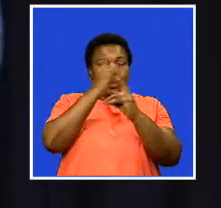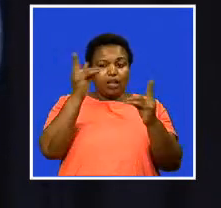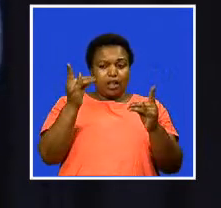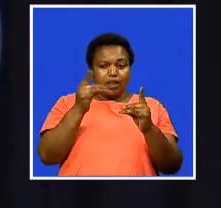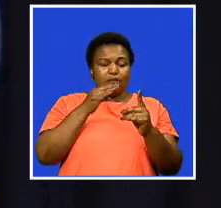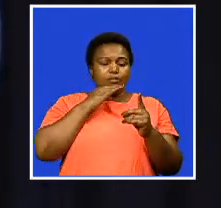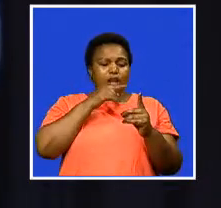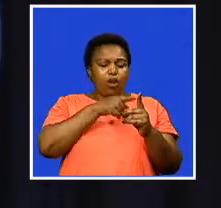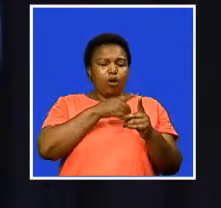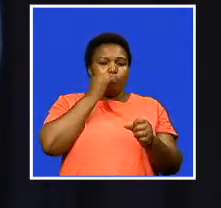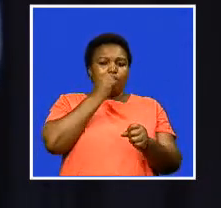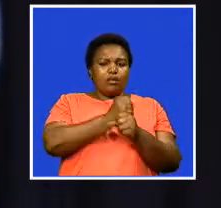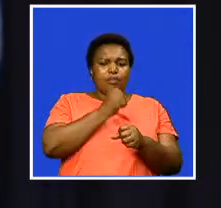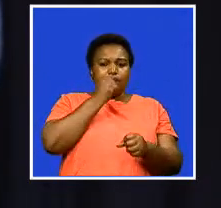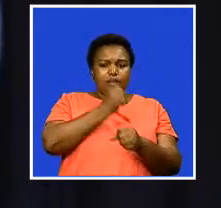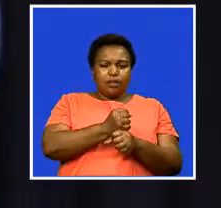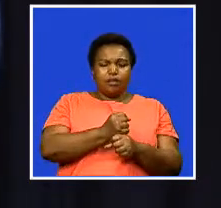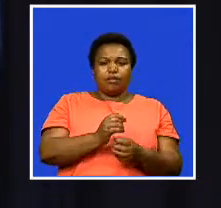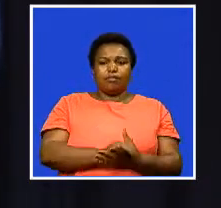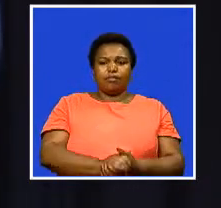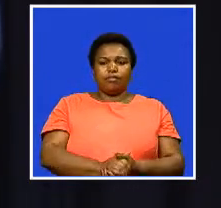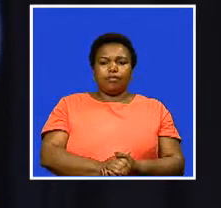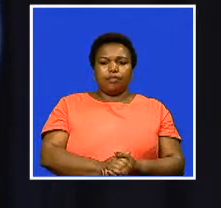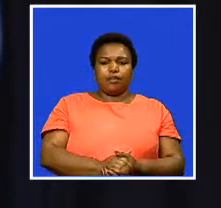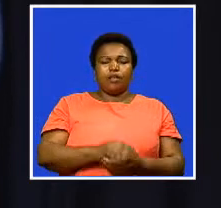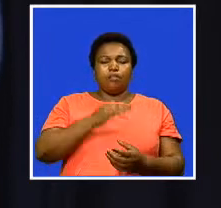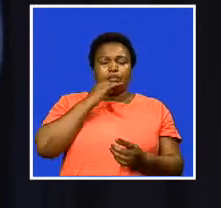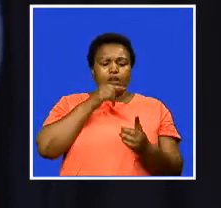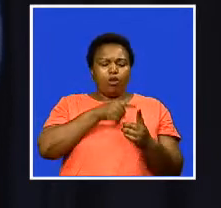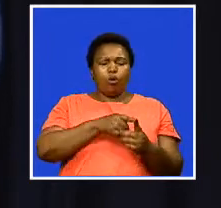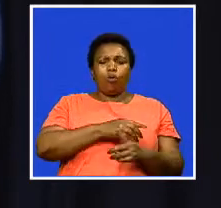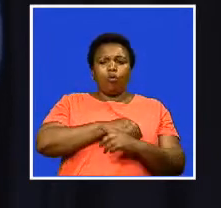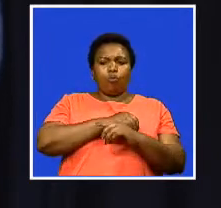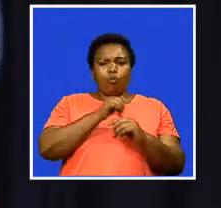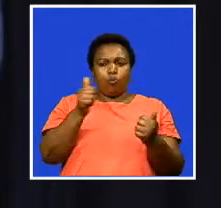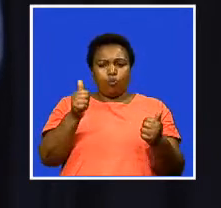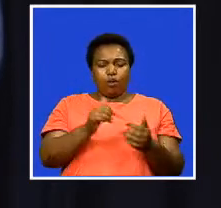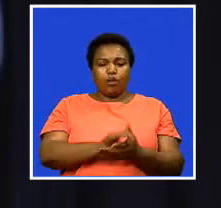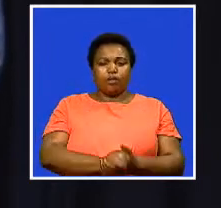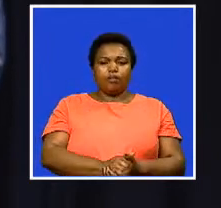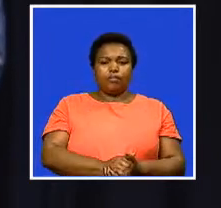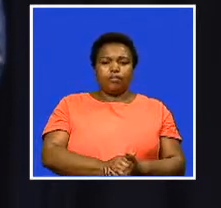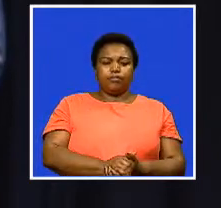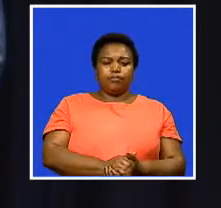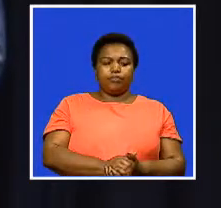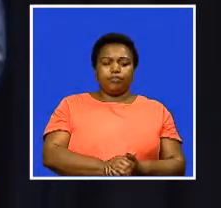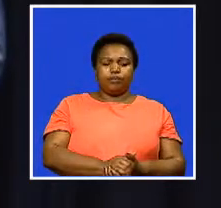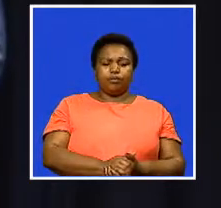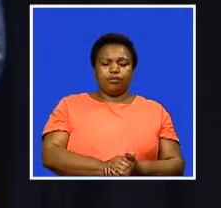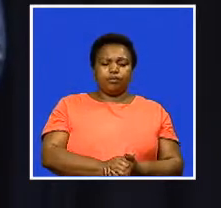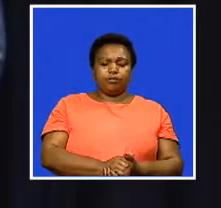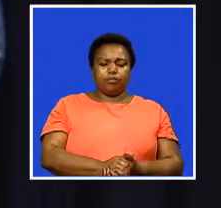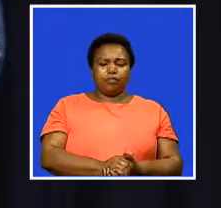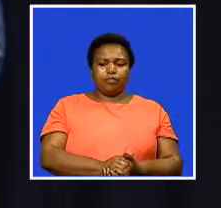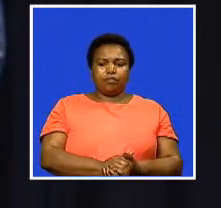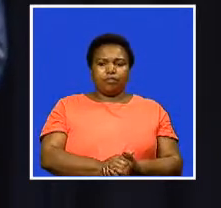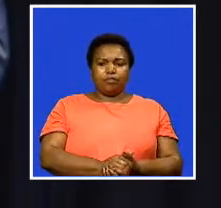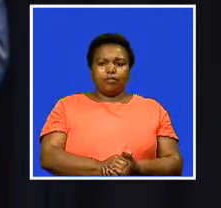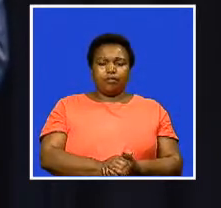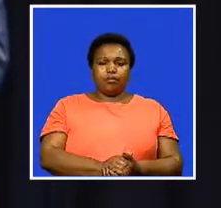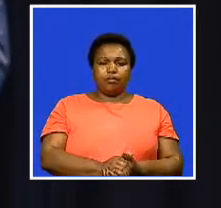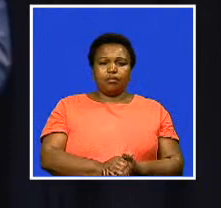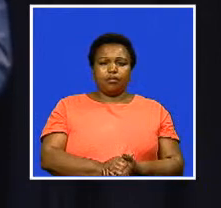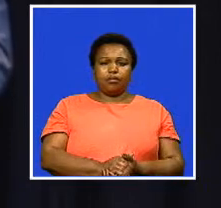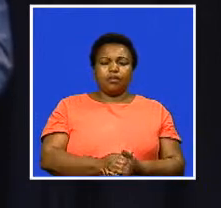lo msebenti utinikele kakhulu. I think kube nje bengi nemandla